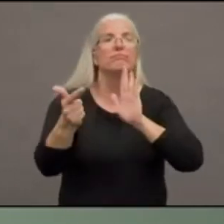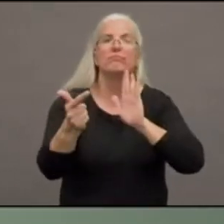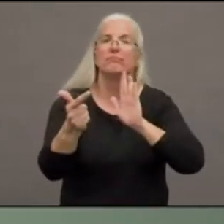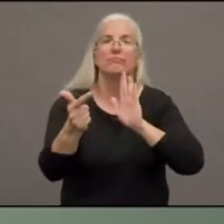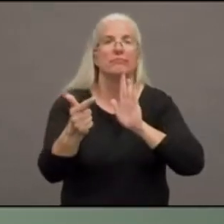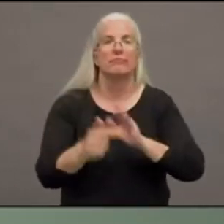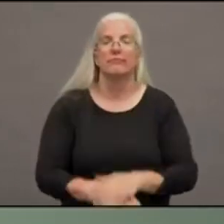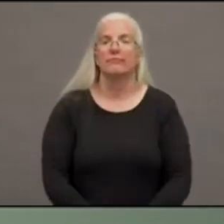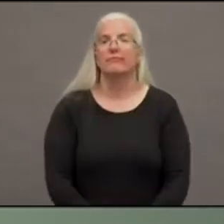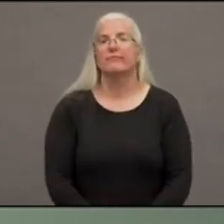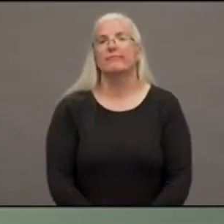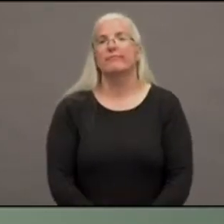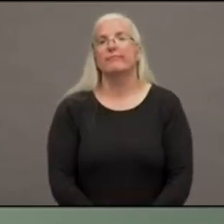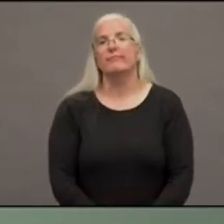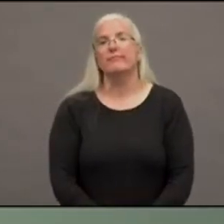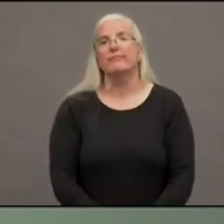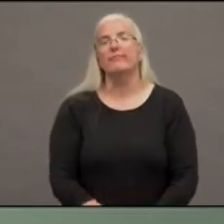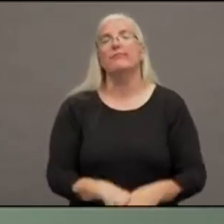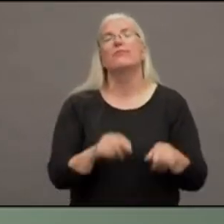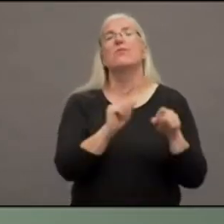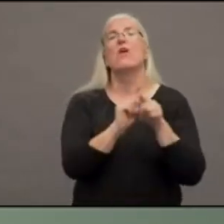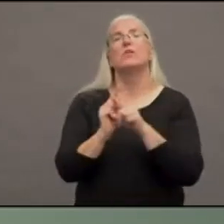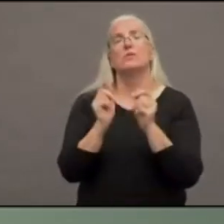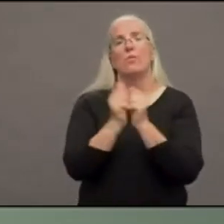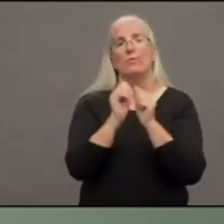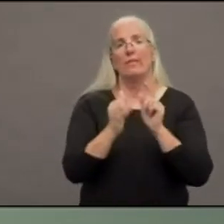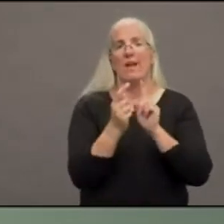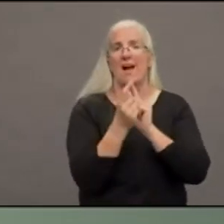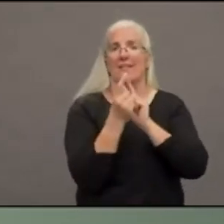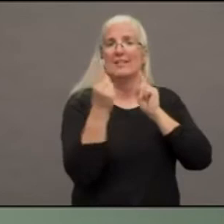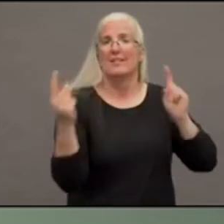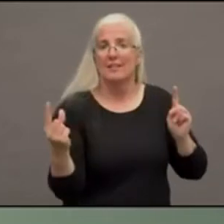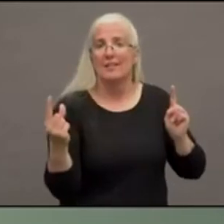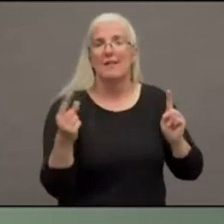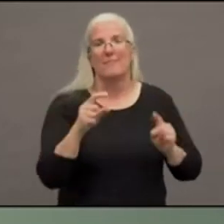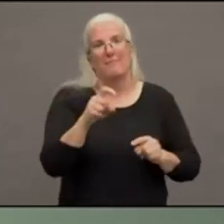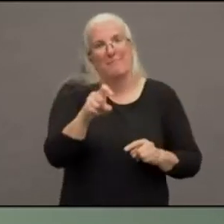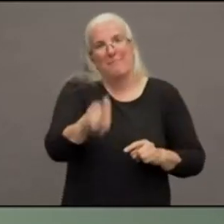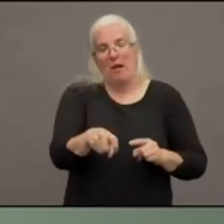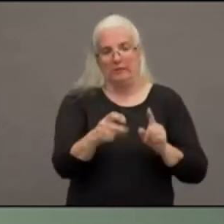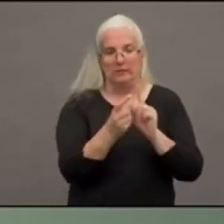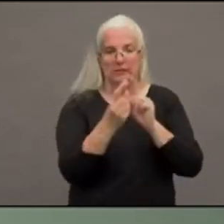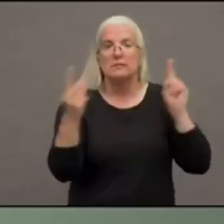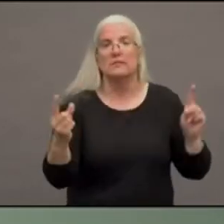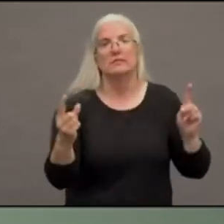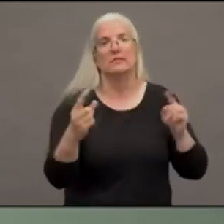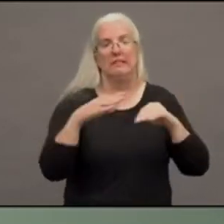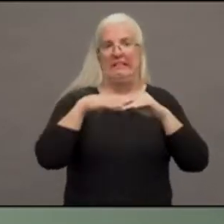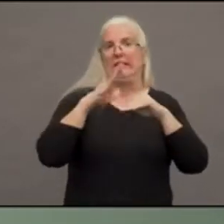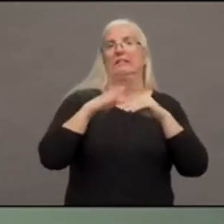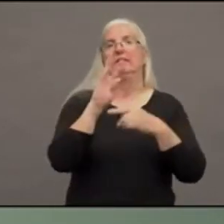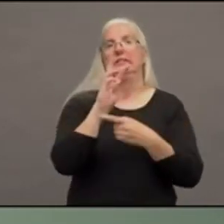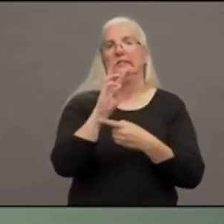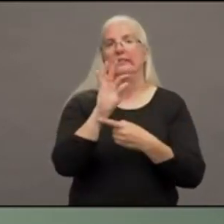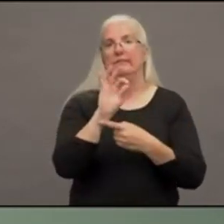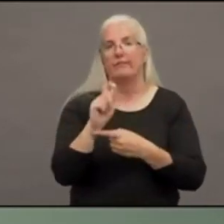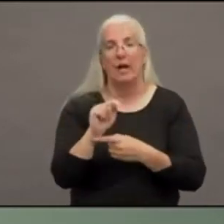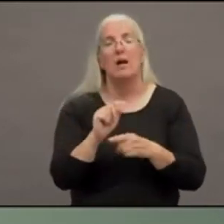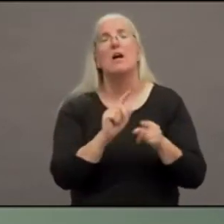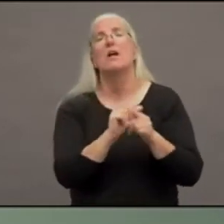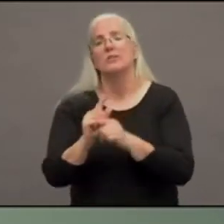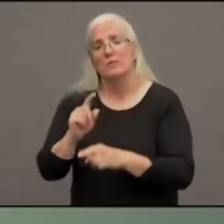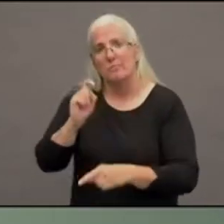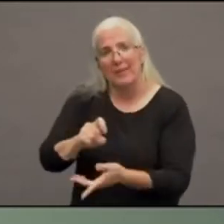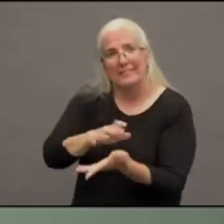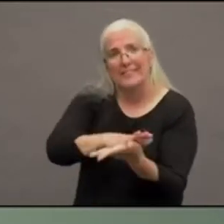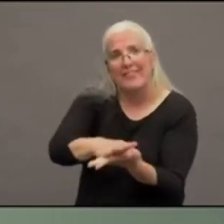course, the social distancing practices, maintaining at least 6 feet, and hygiene and sanitation. Those by now should be